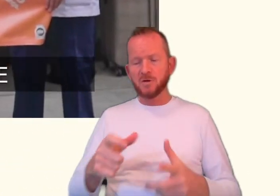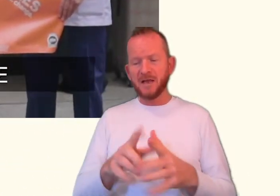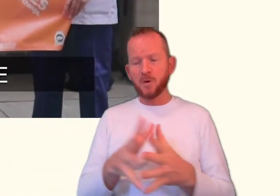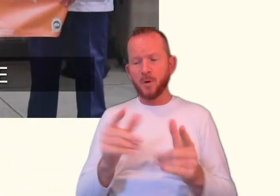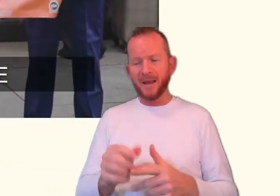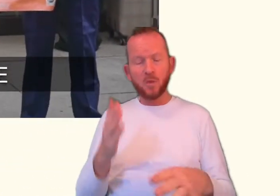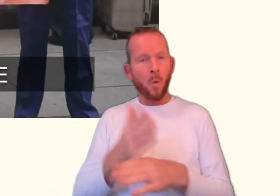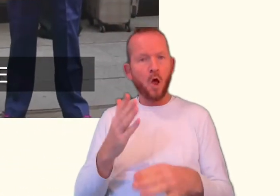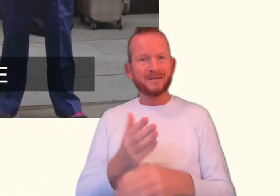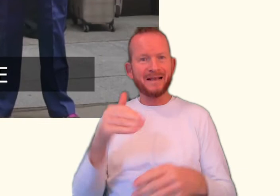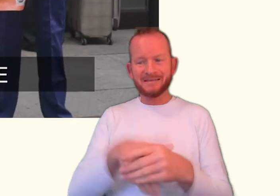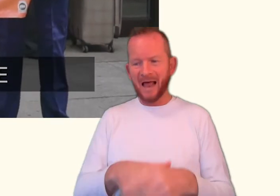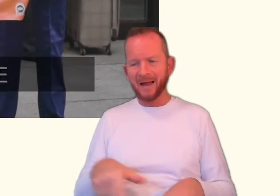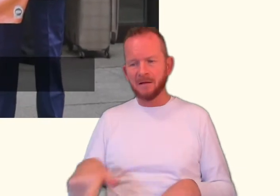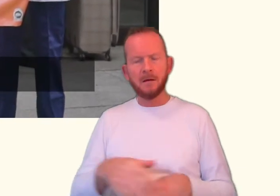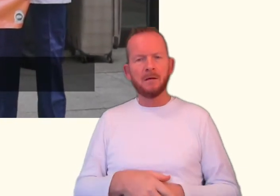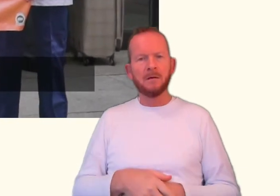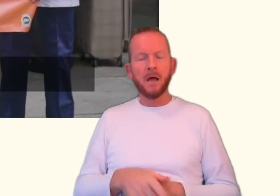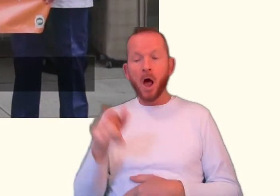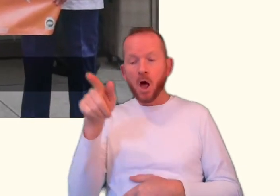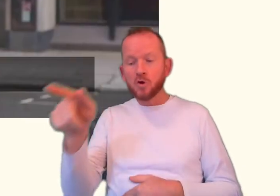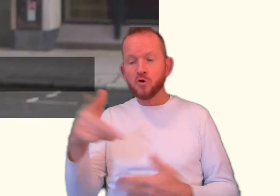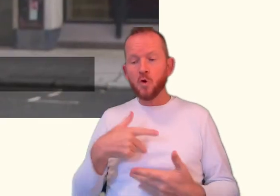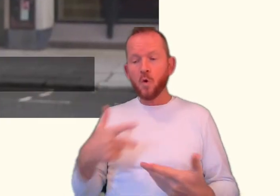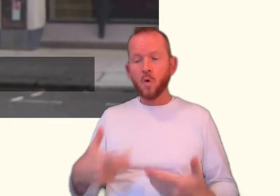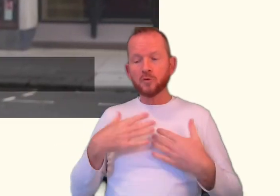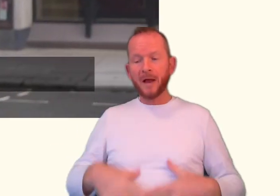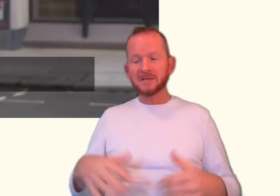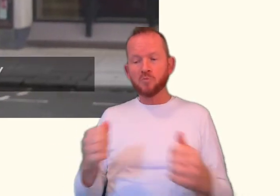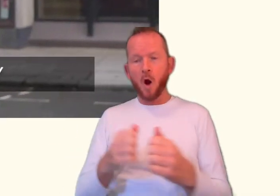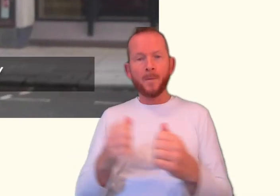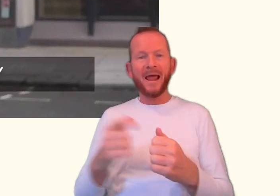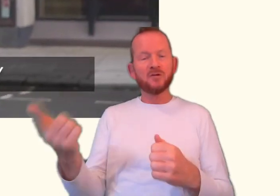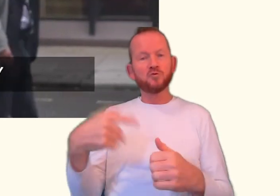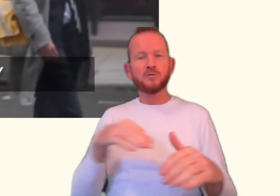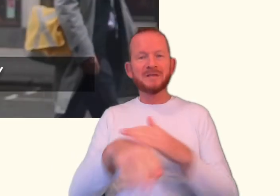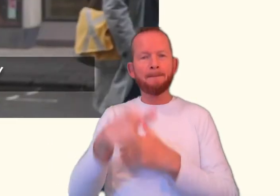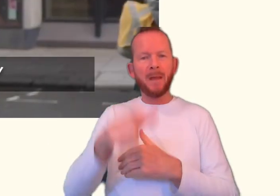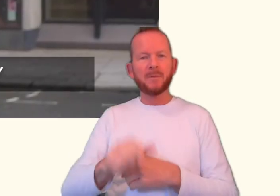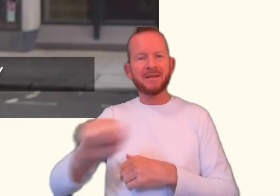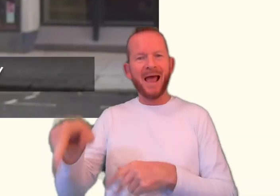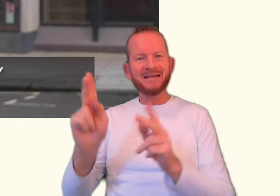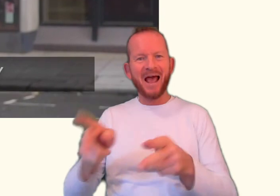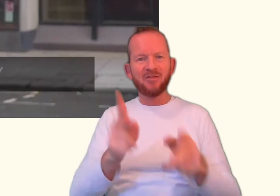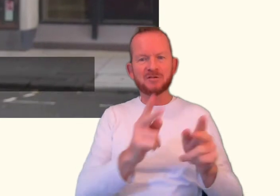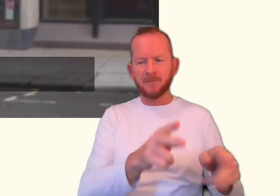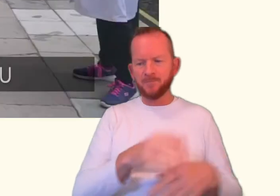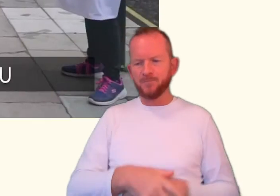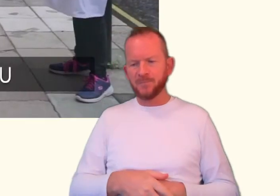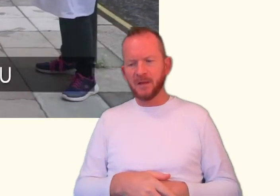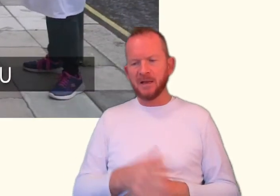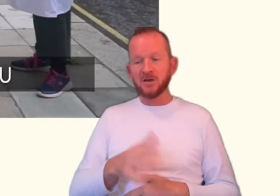you dressed appropriately to condemn people to their death? Do you use a computer to destroy people's